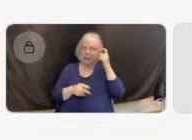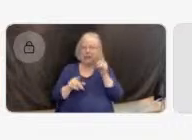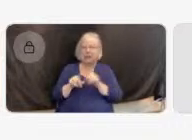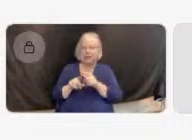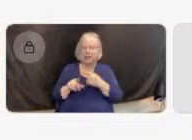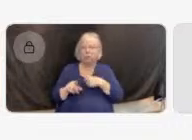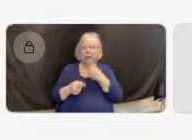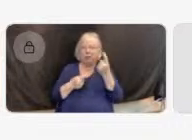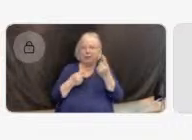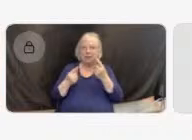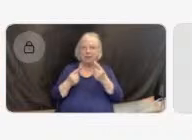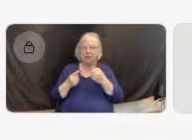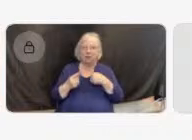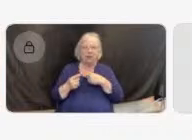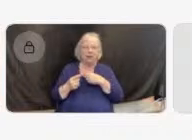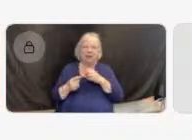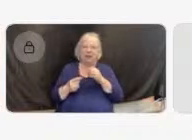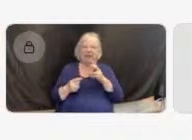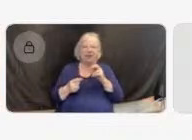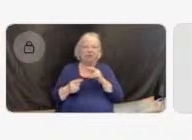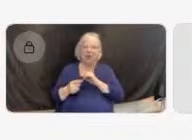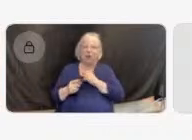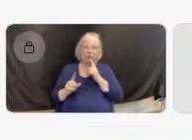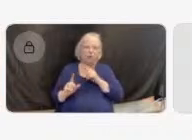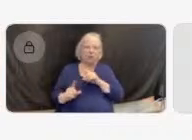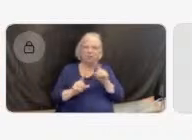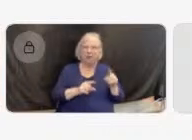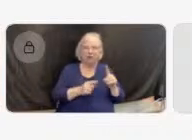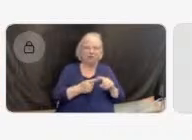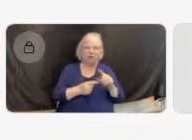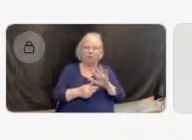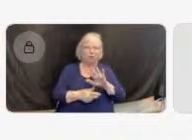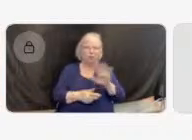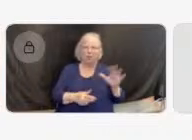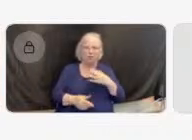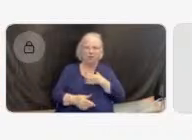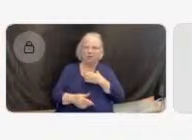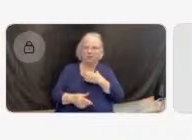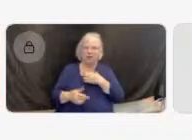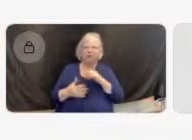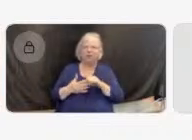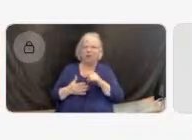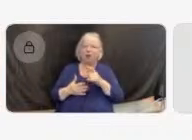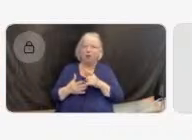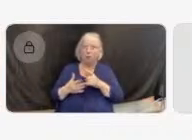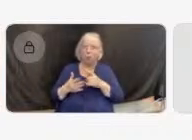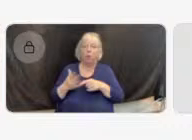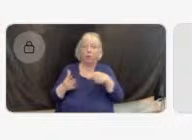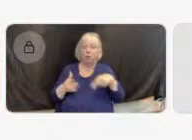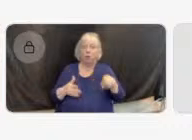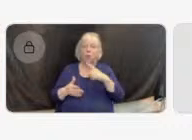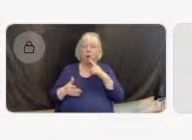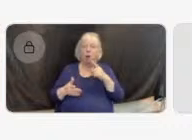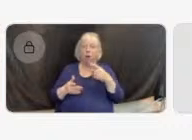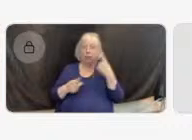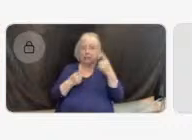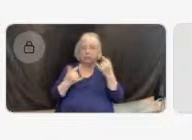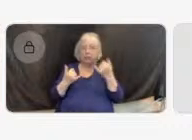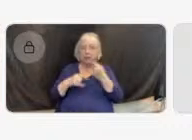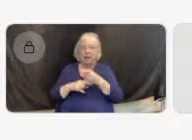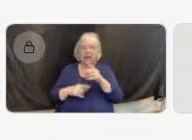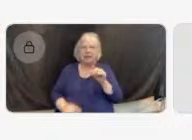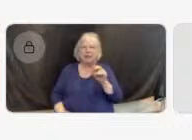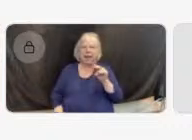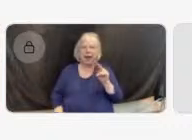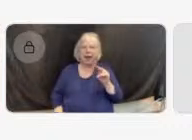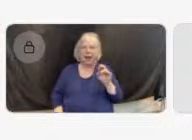considering even our rebuttals to these substantive challenges, that what's on the table today is annexation,